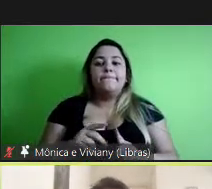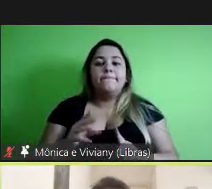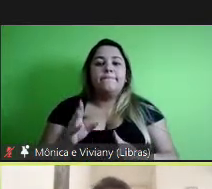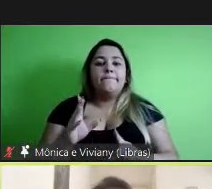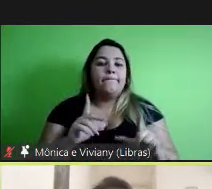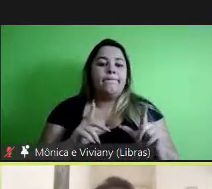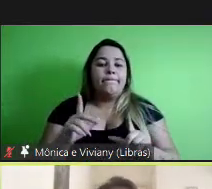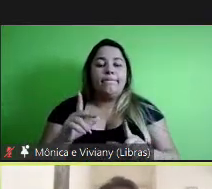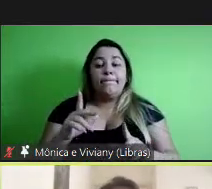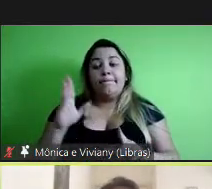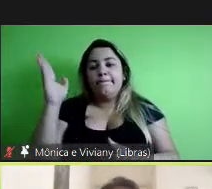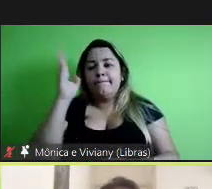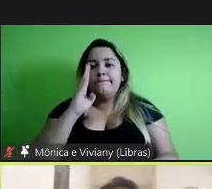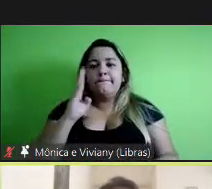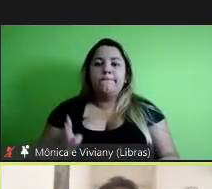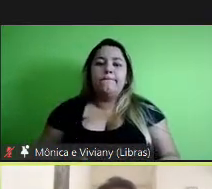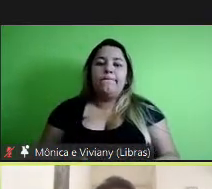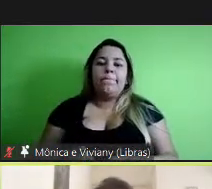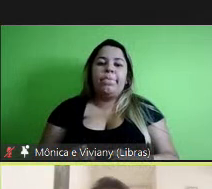through Brazilians,